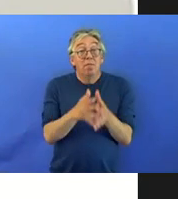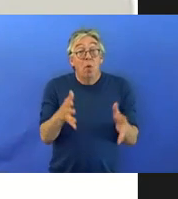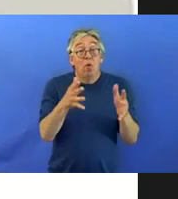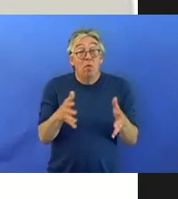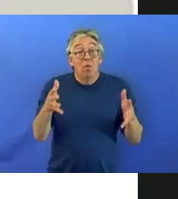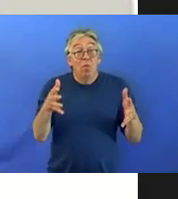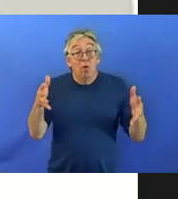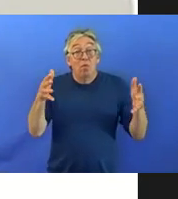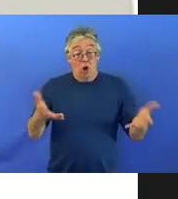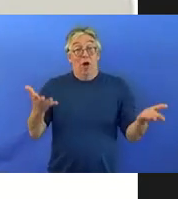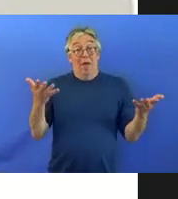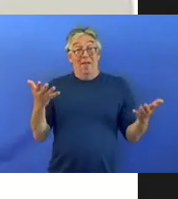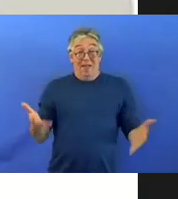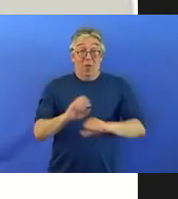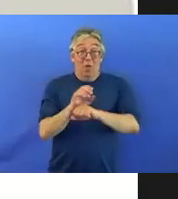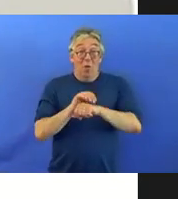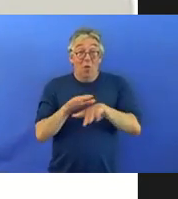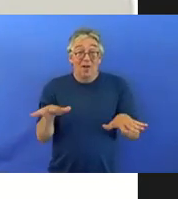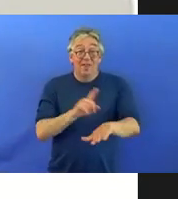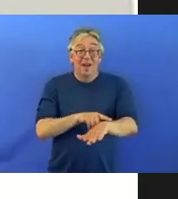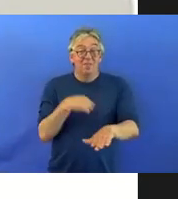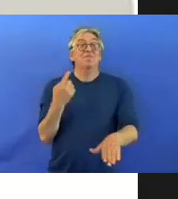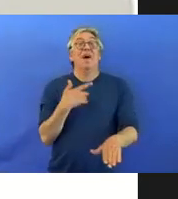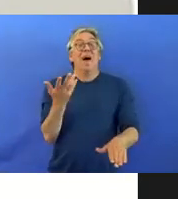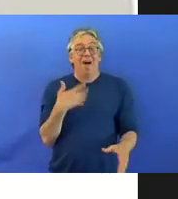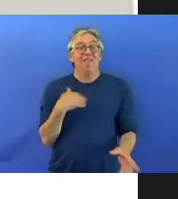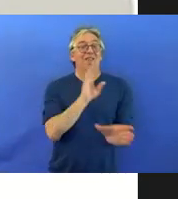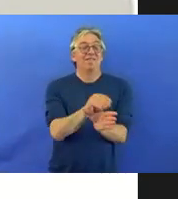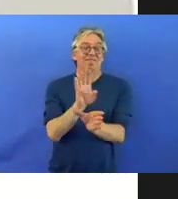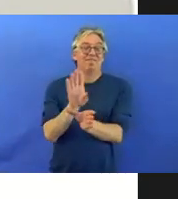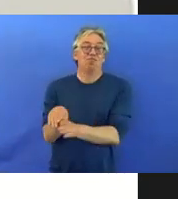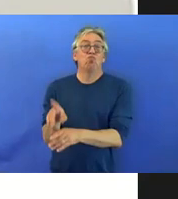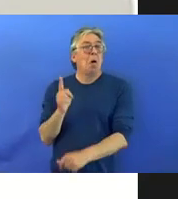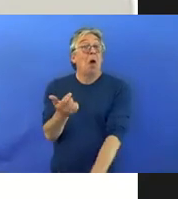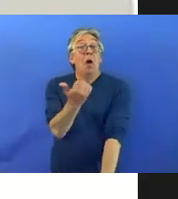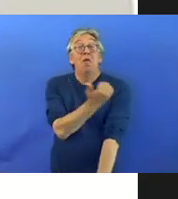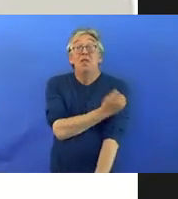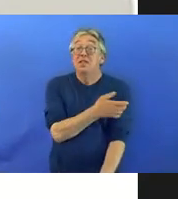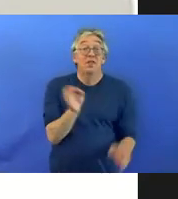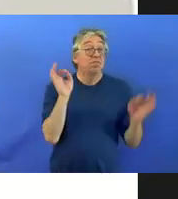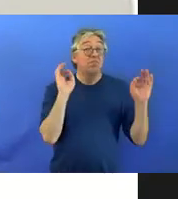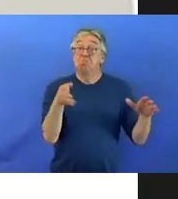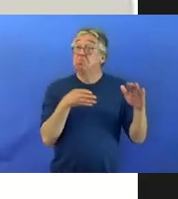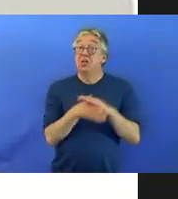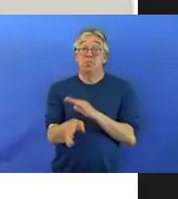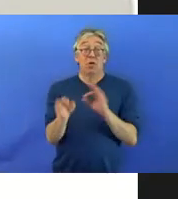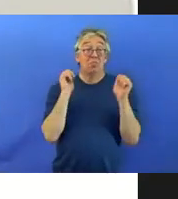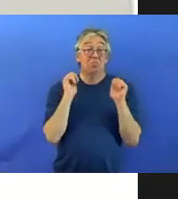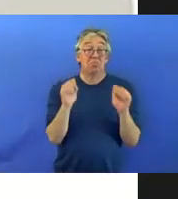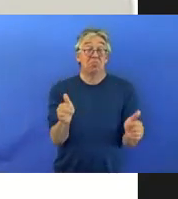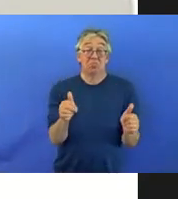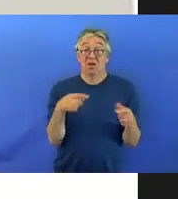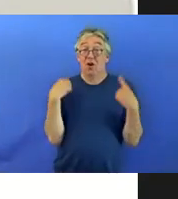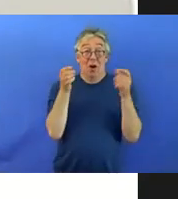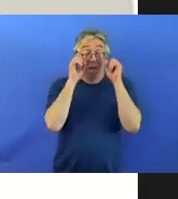this pandemic, and the vaccination is very much accessible in Pakistan, which is really amazing for us.